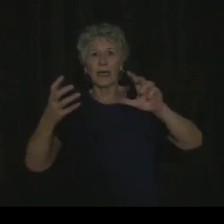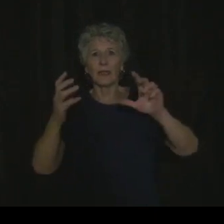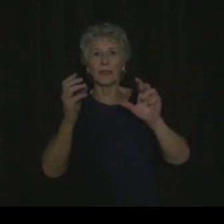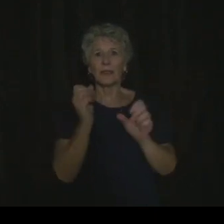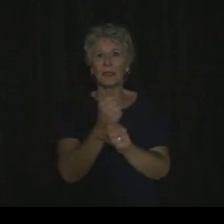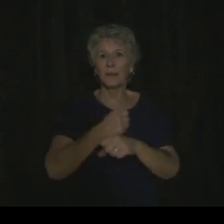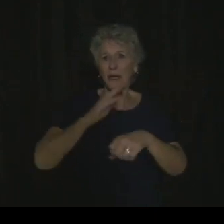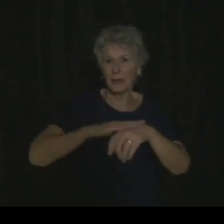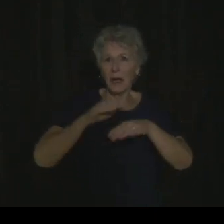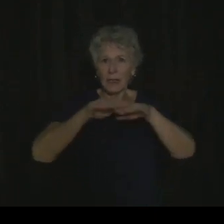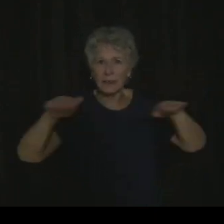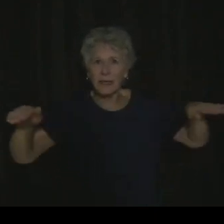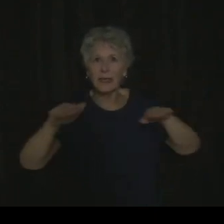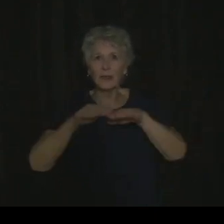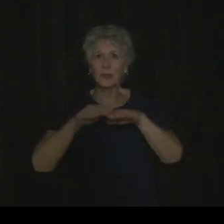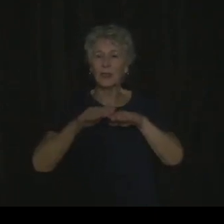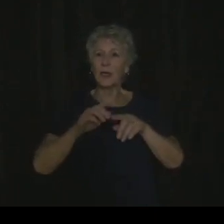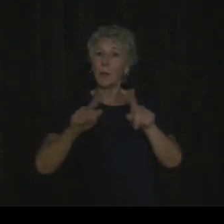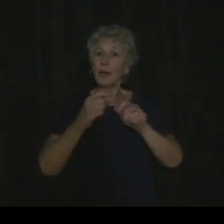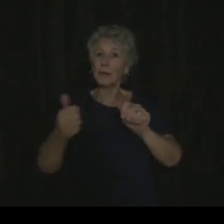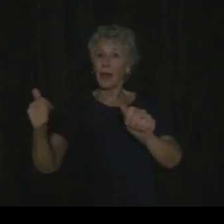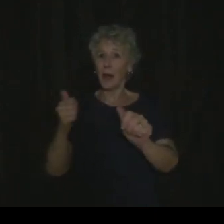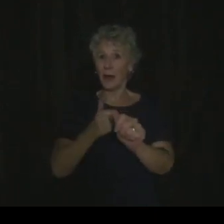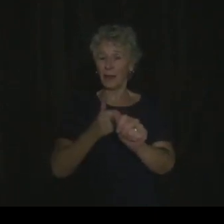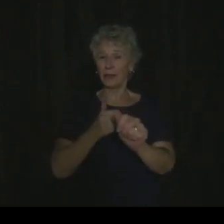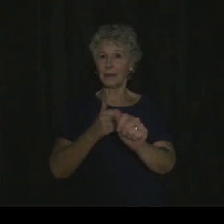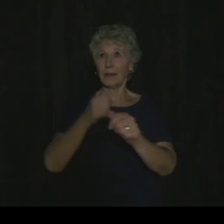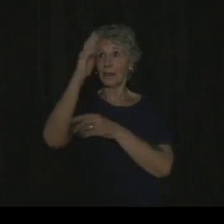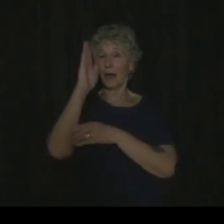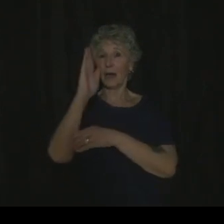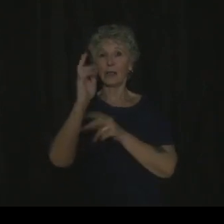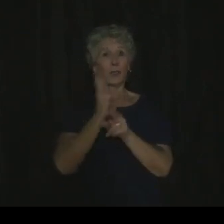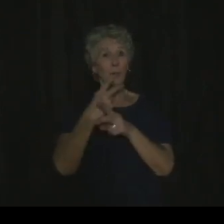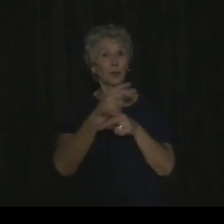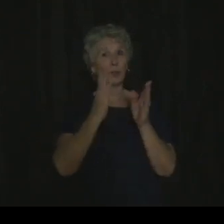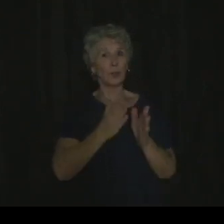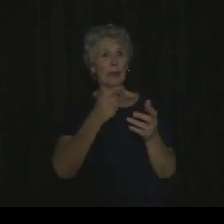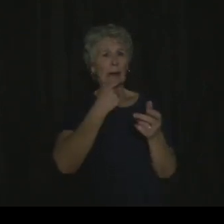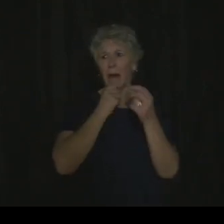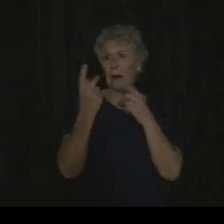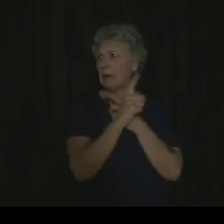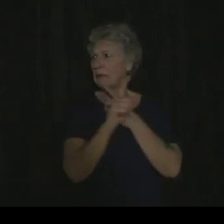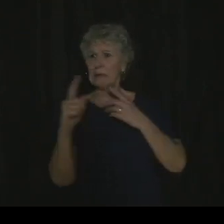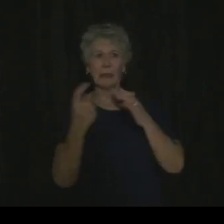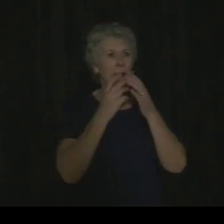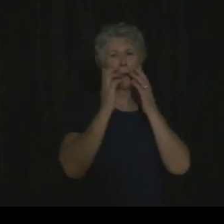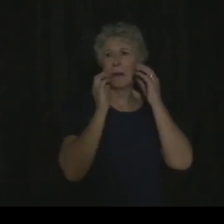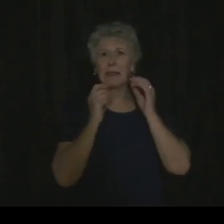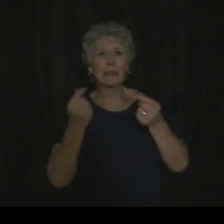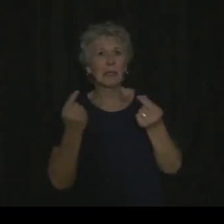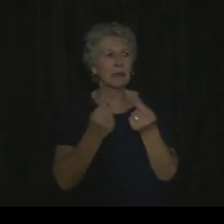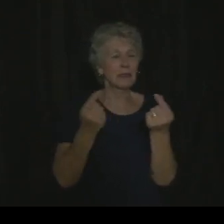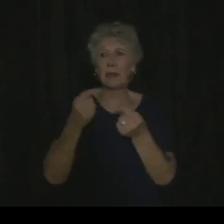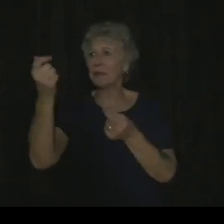stage. Meanwhile, behind the scenes, God, the producer, is frantically running around to and fro,